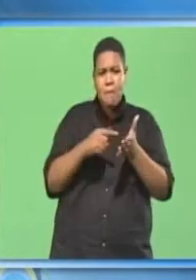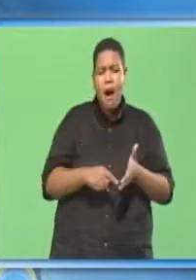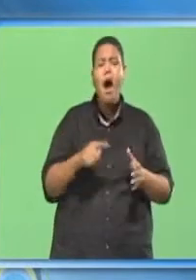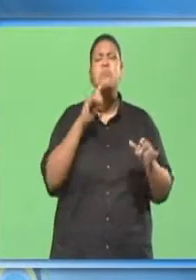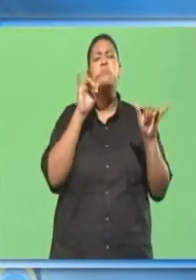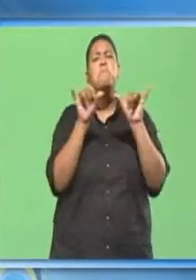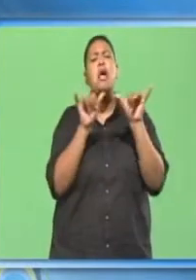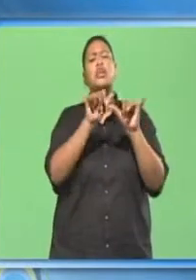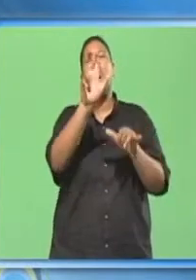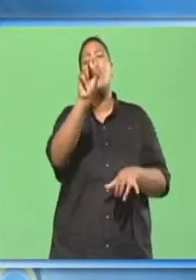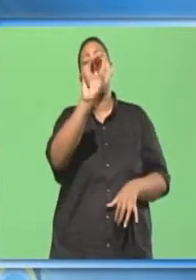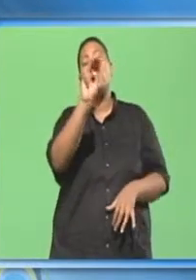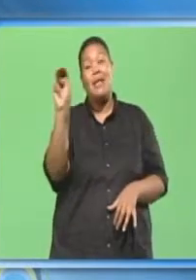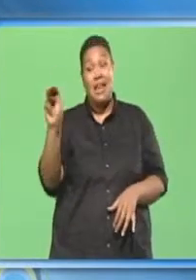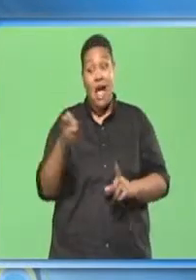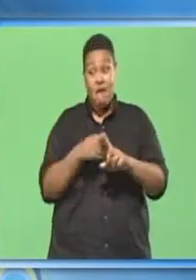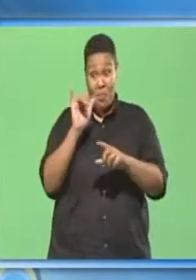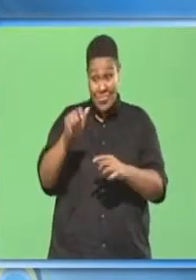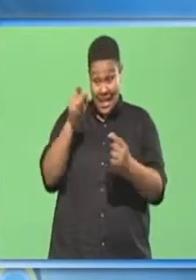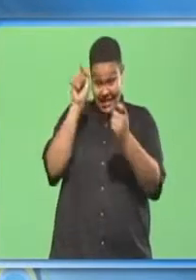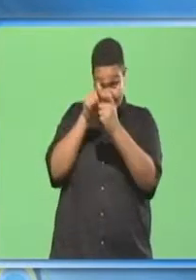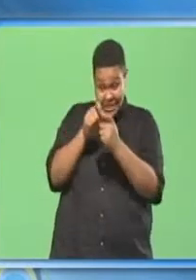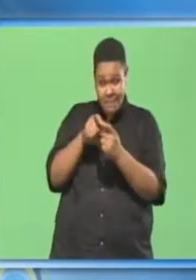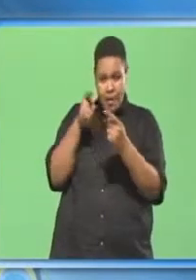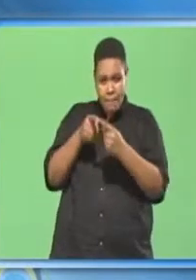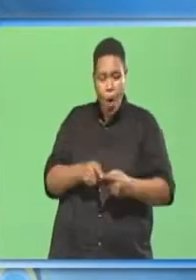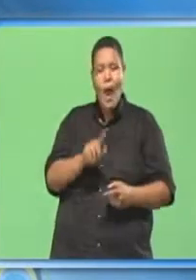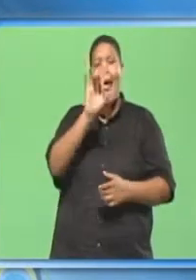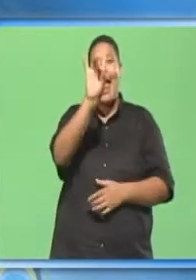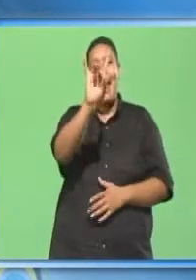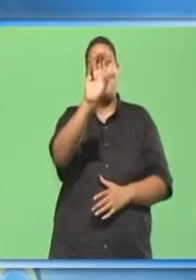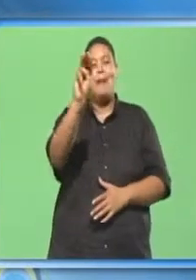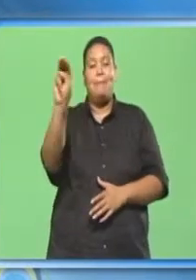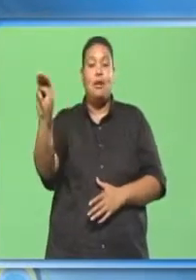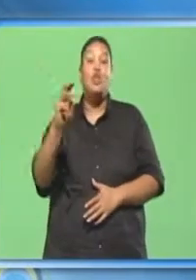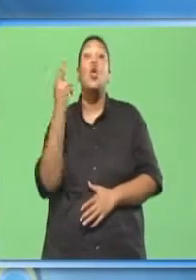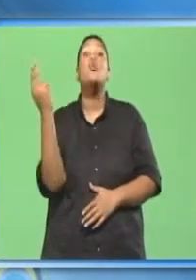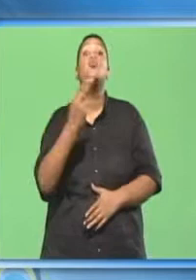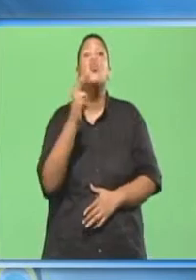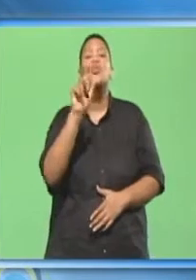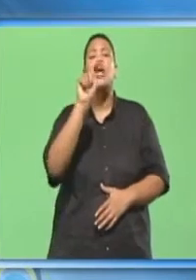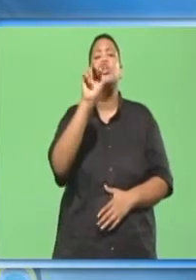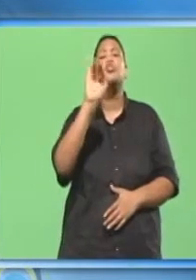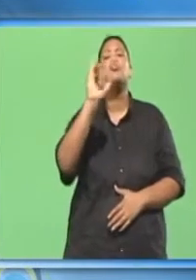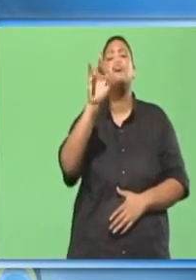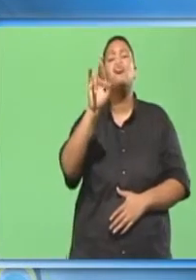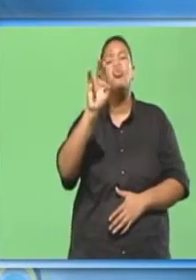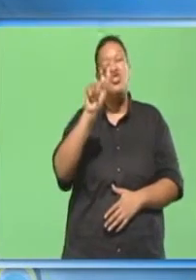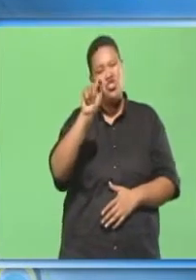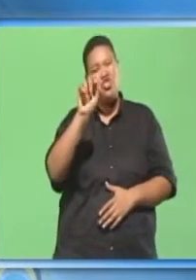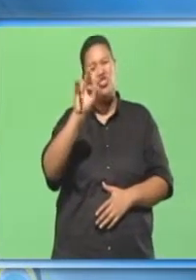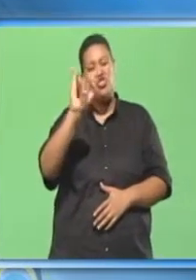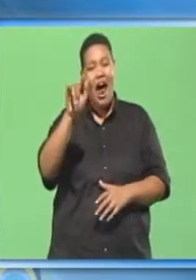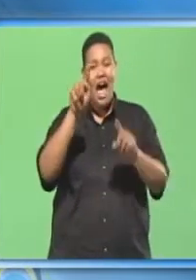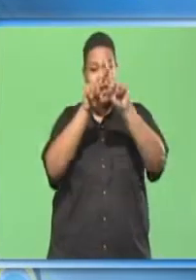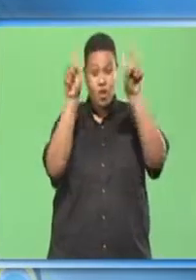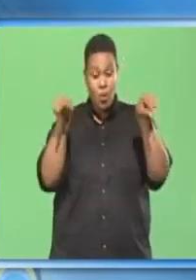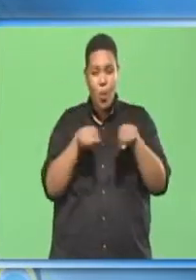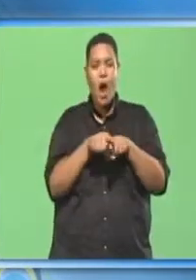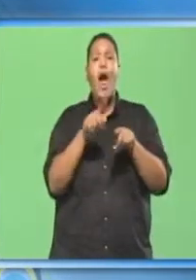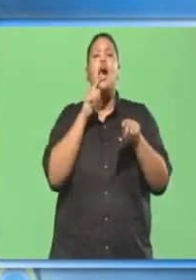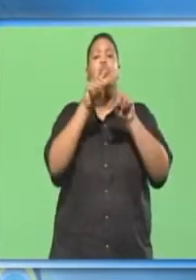30 mm, and from those points 8 mm. Use a tri-square and square lines across the